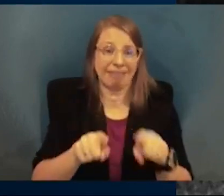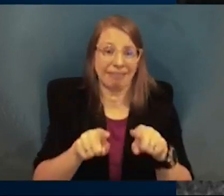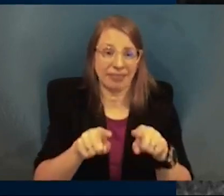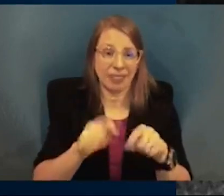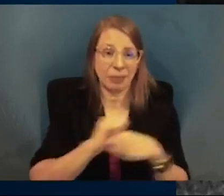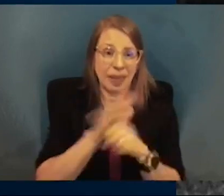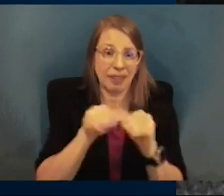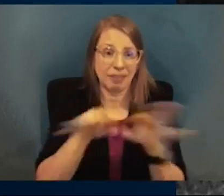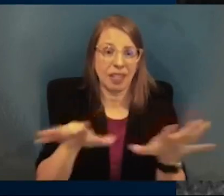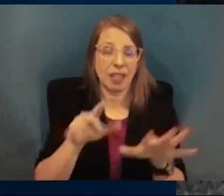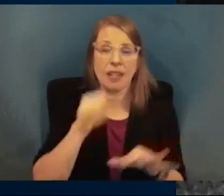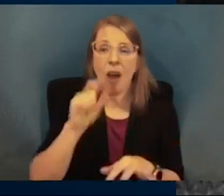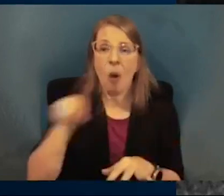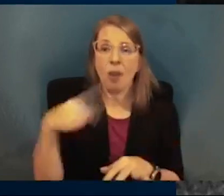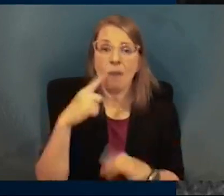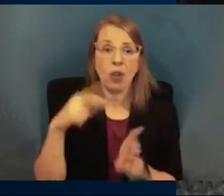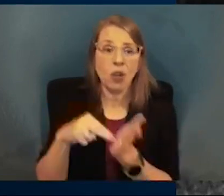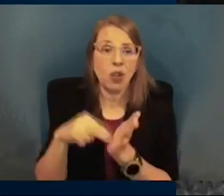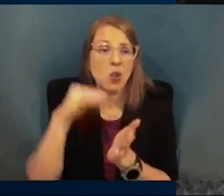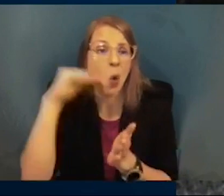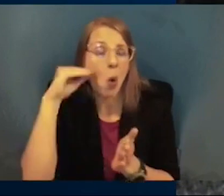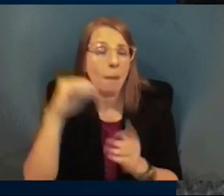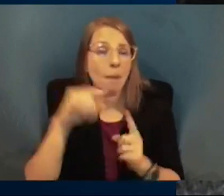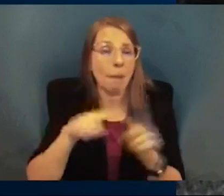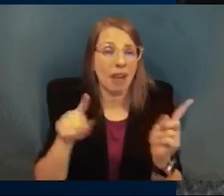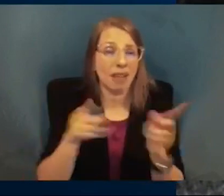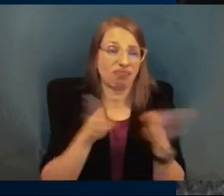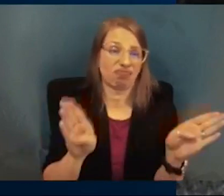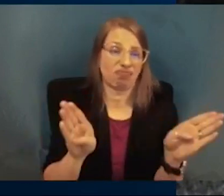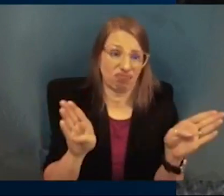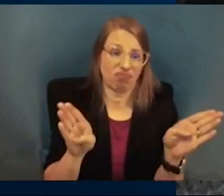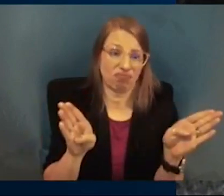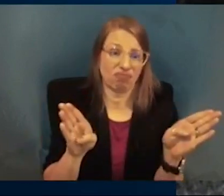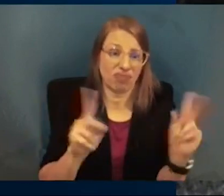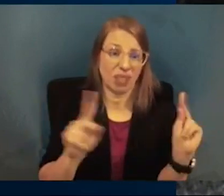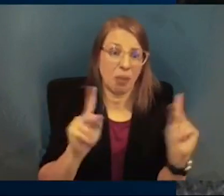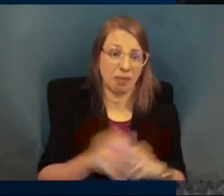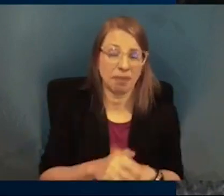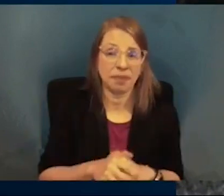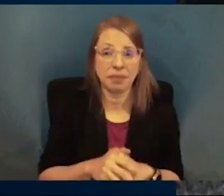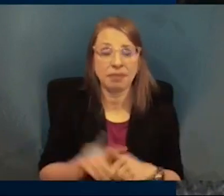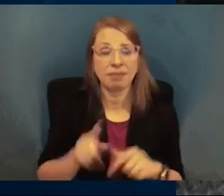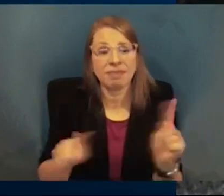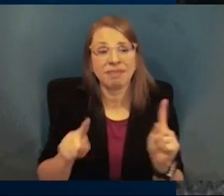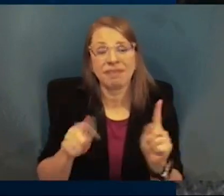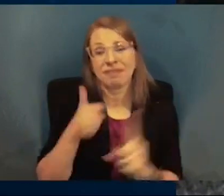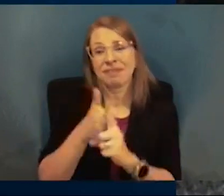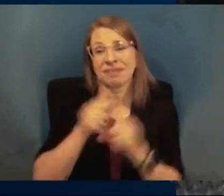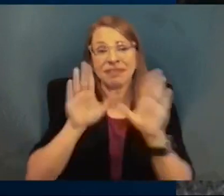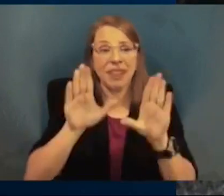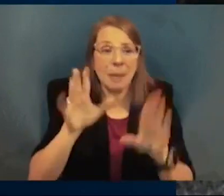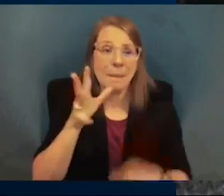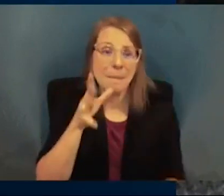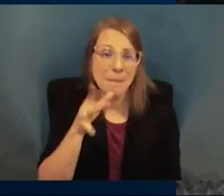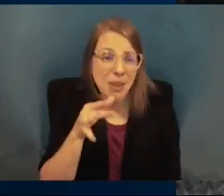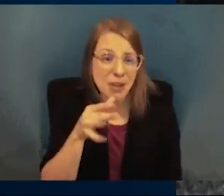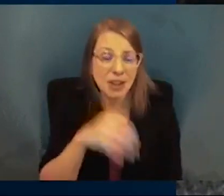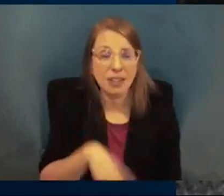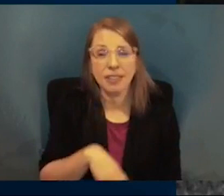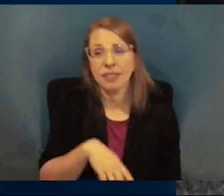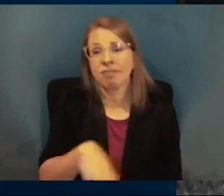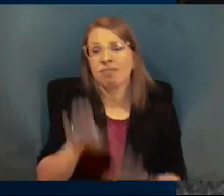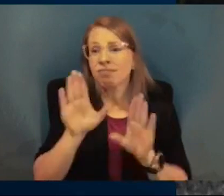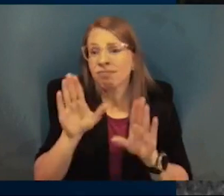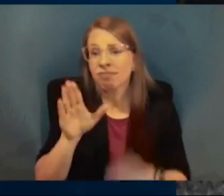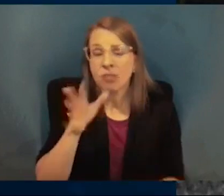residents, but for a lot of the public in general. But just a great mother, a great grandmother. That is a